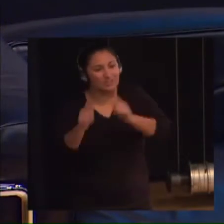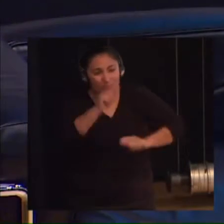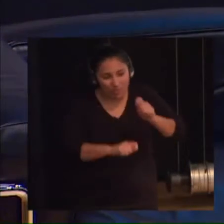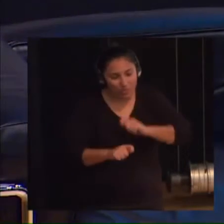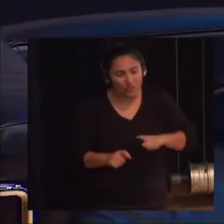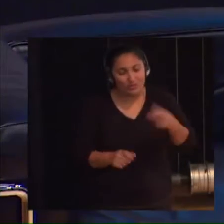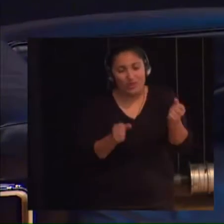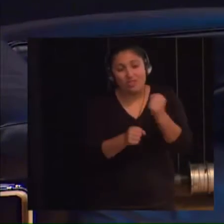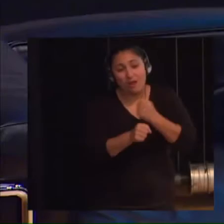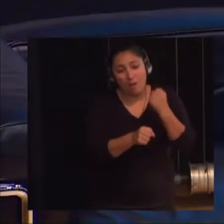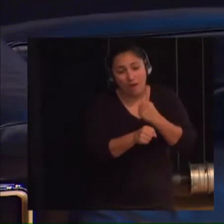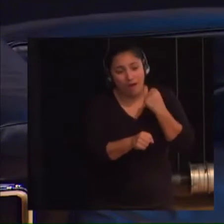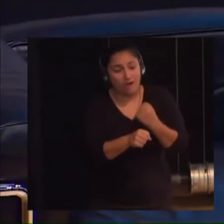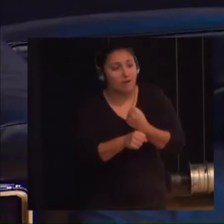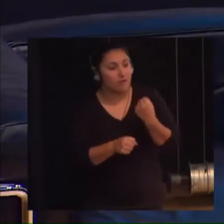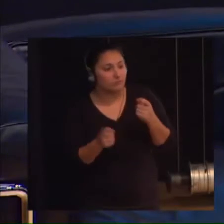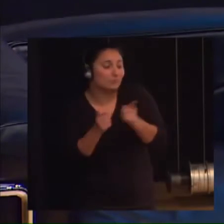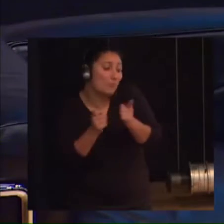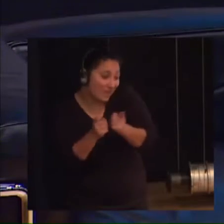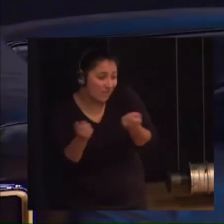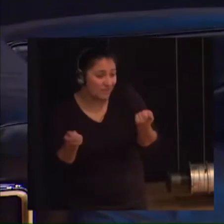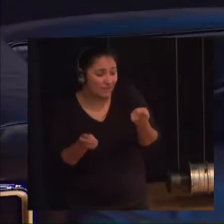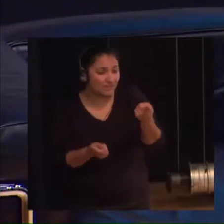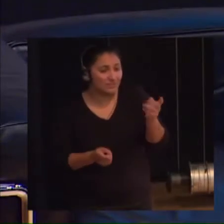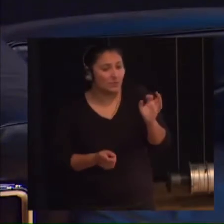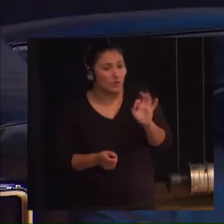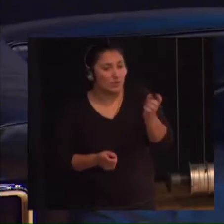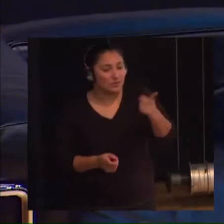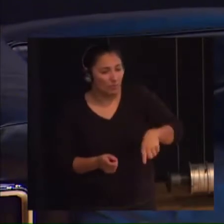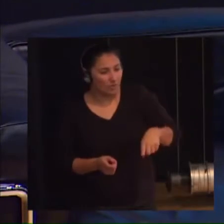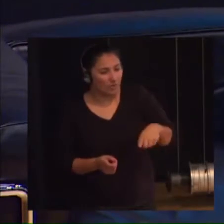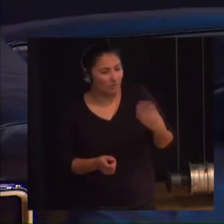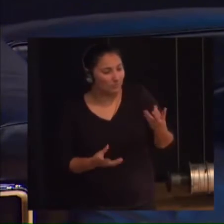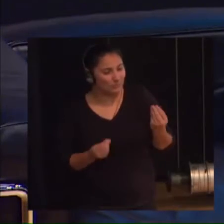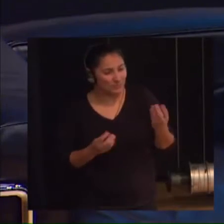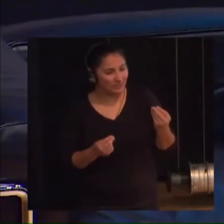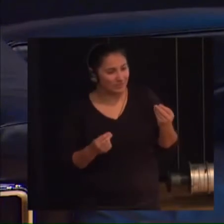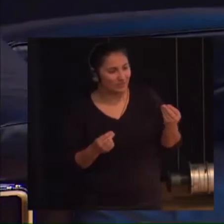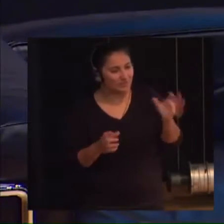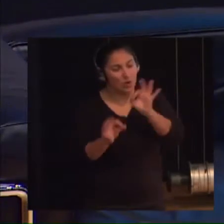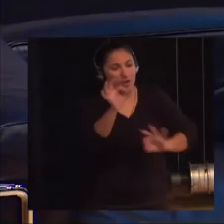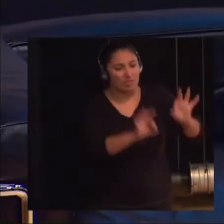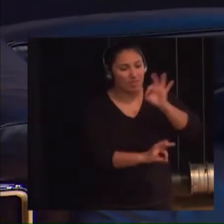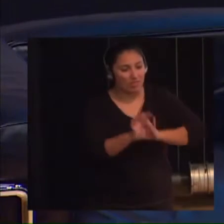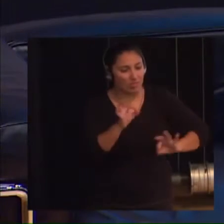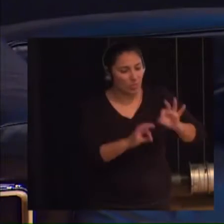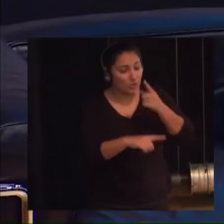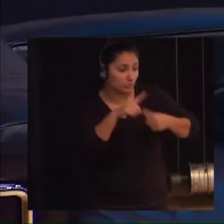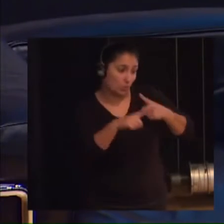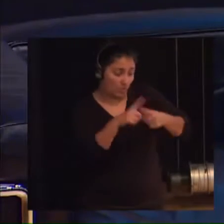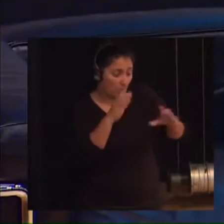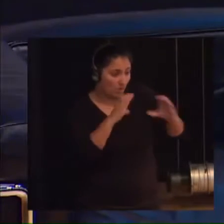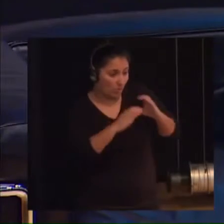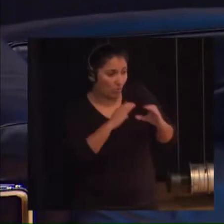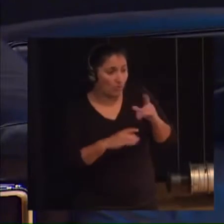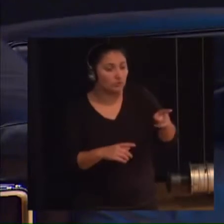of the best media organizations, even small, it's only philanthropy that is playing a role. No? My question to you is, how do you get the best